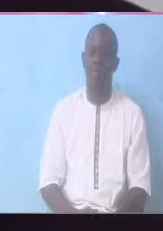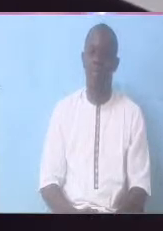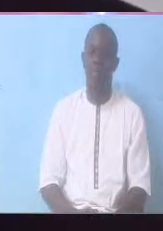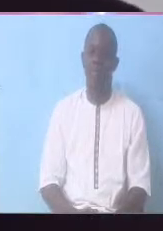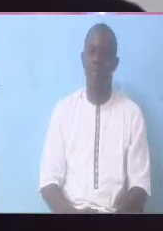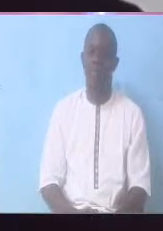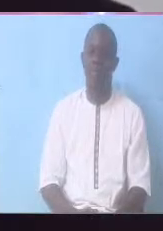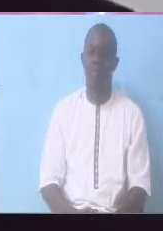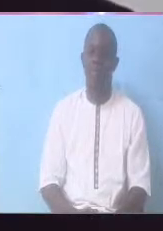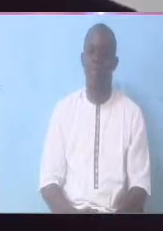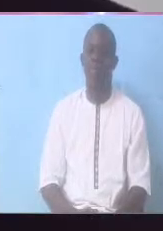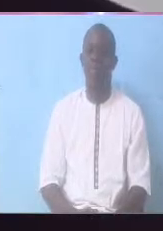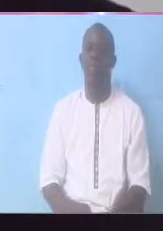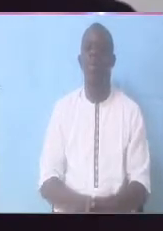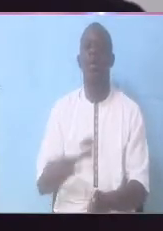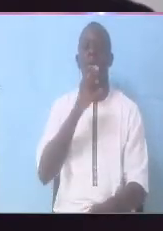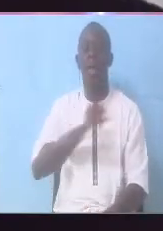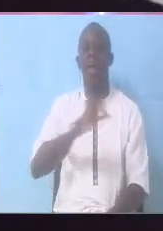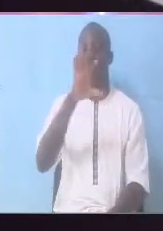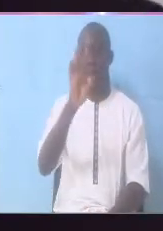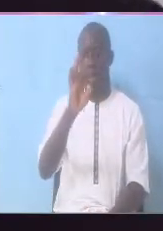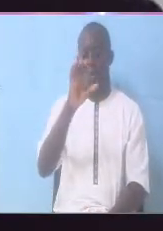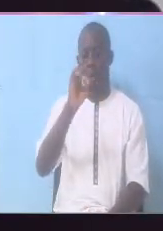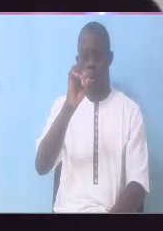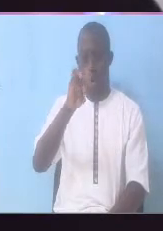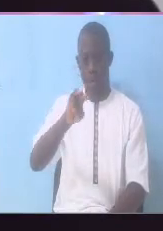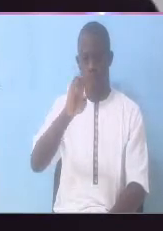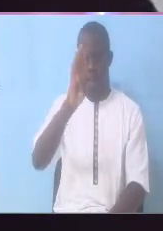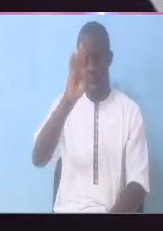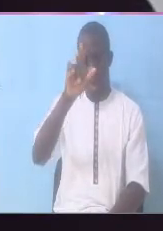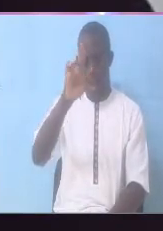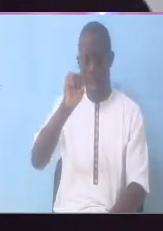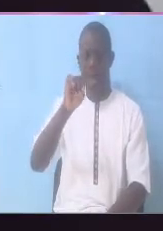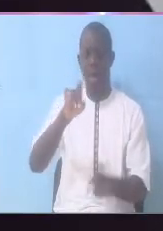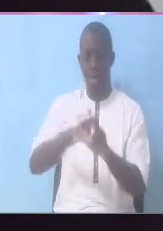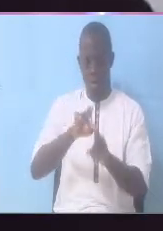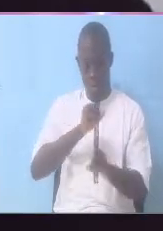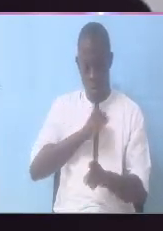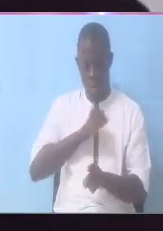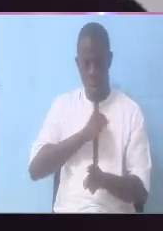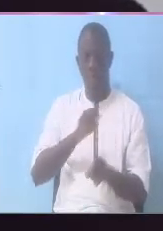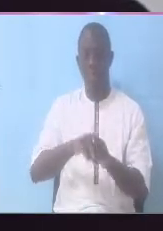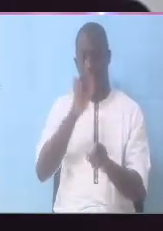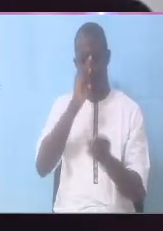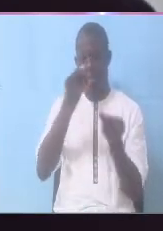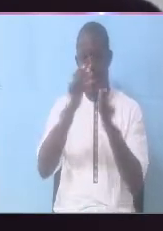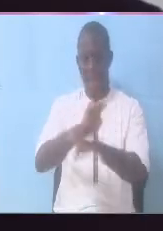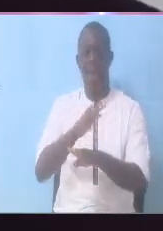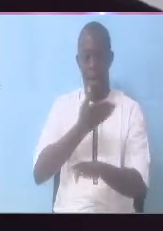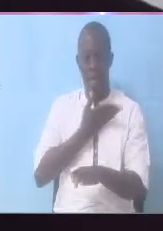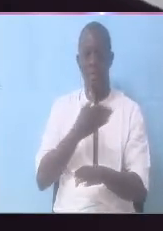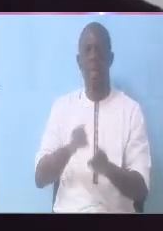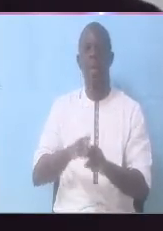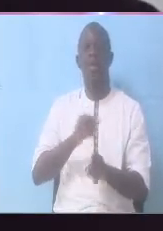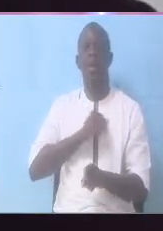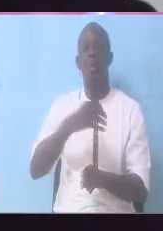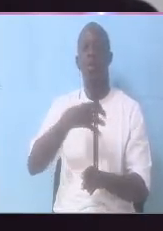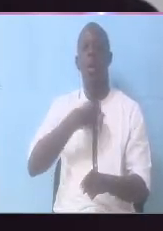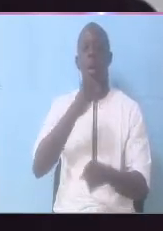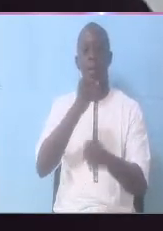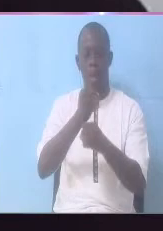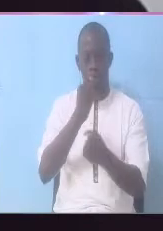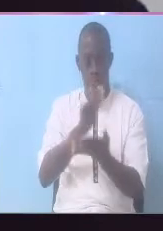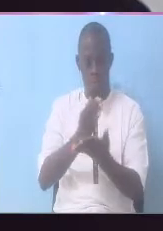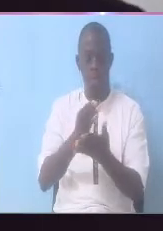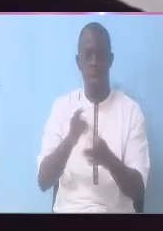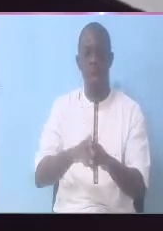this is from his own mouth. He said he have to convince Jammeh to make sure an example is set, because if not, what happened to